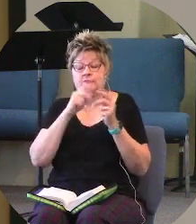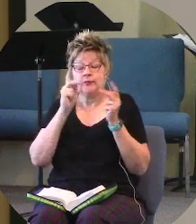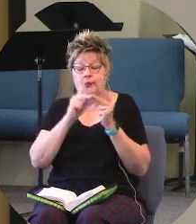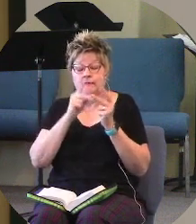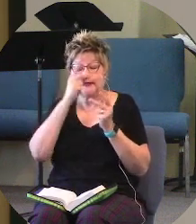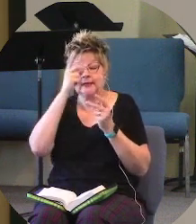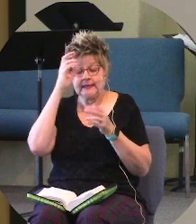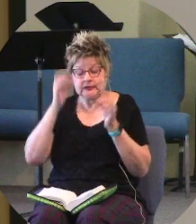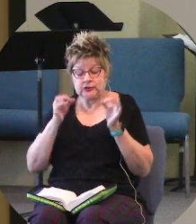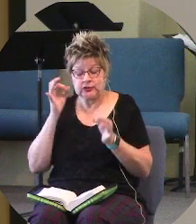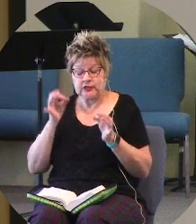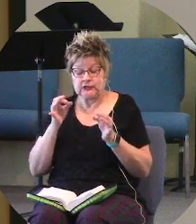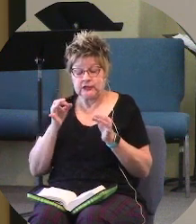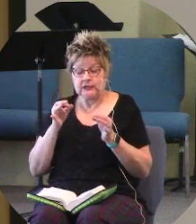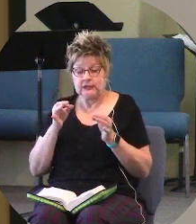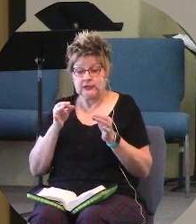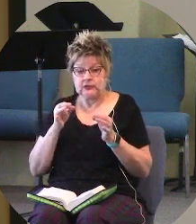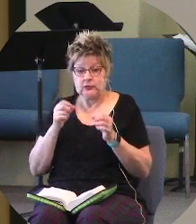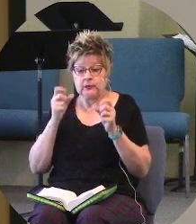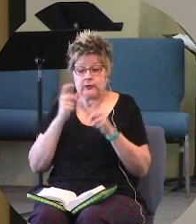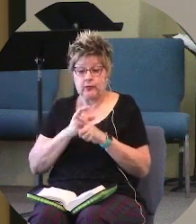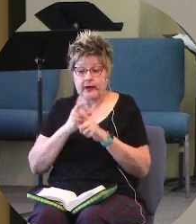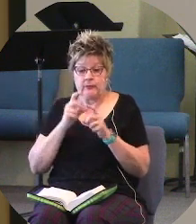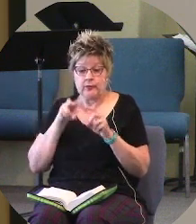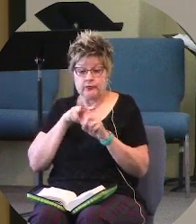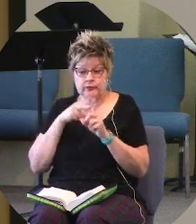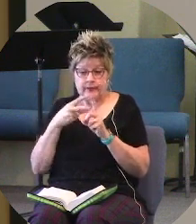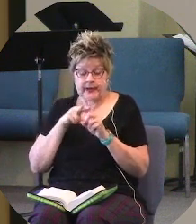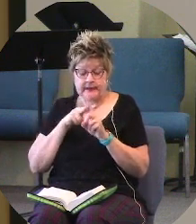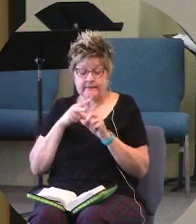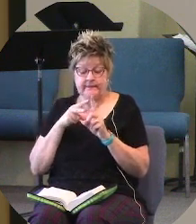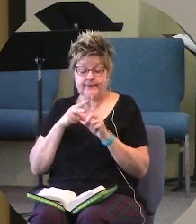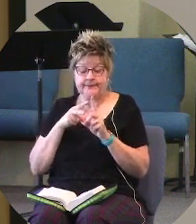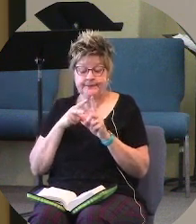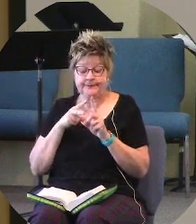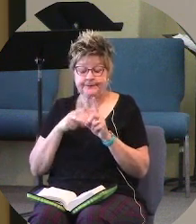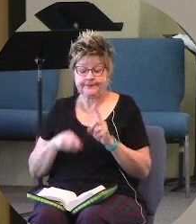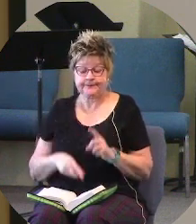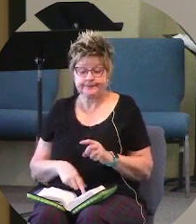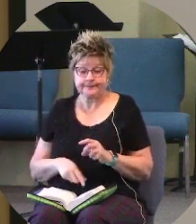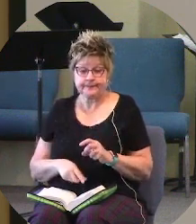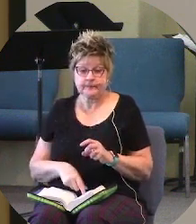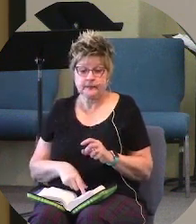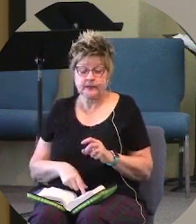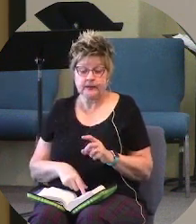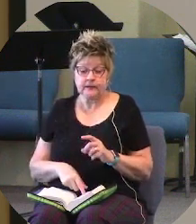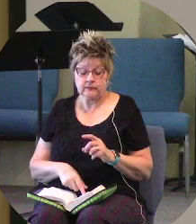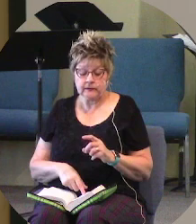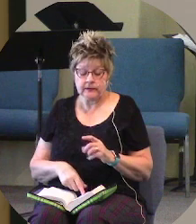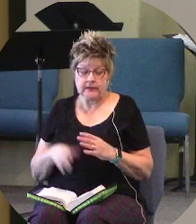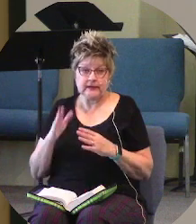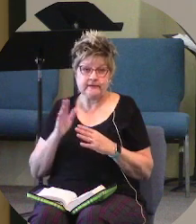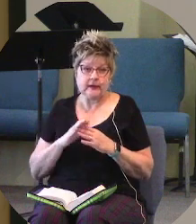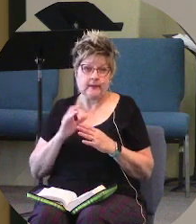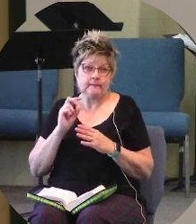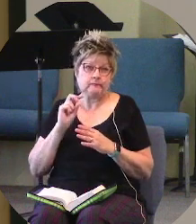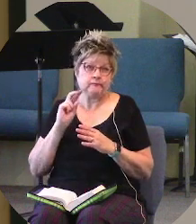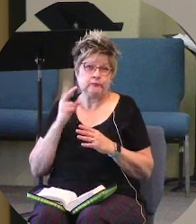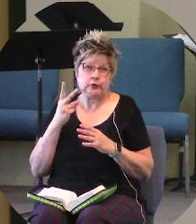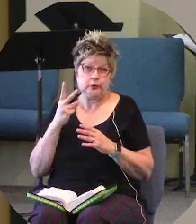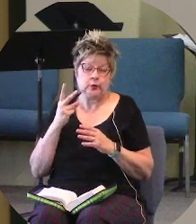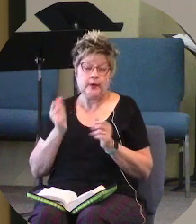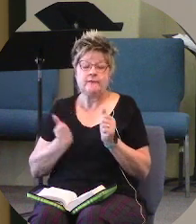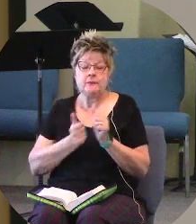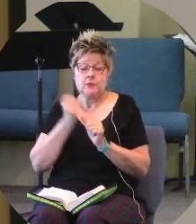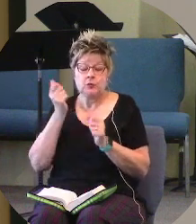So to put this in the right perspective, this is probably the in the top two of the